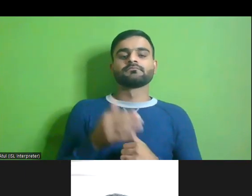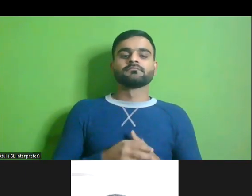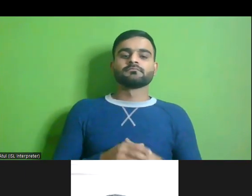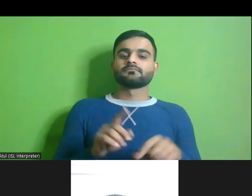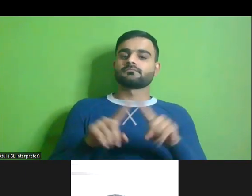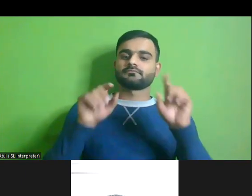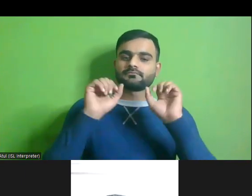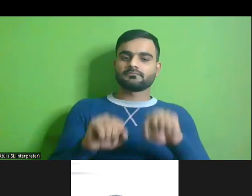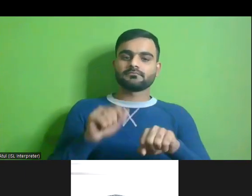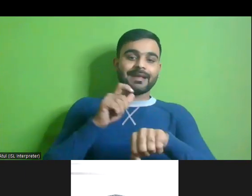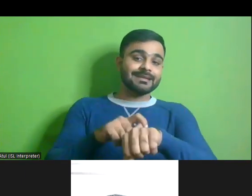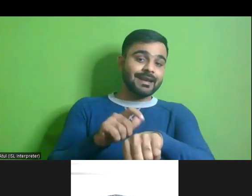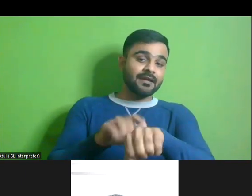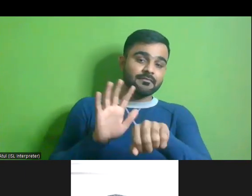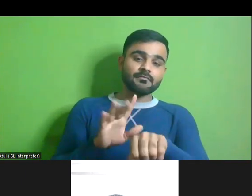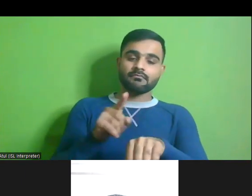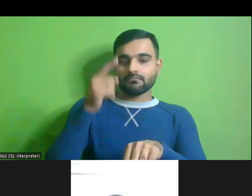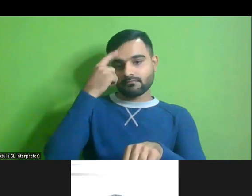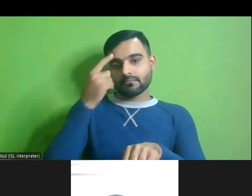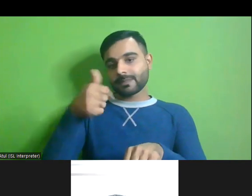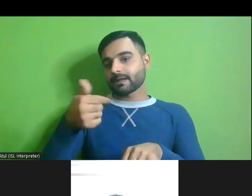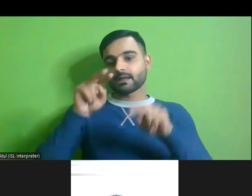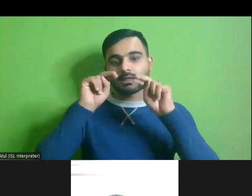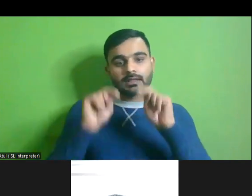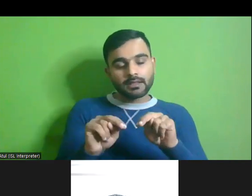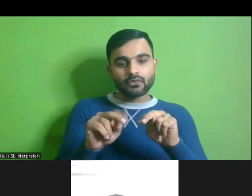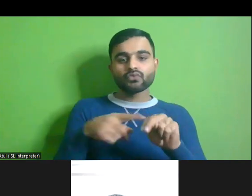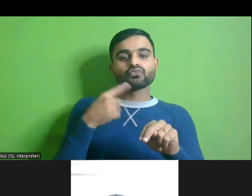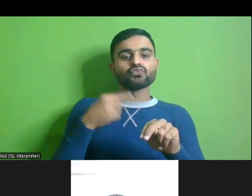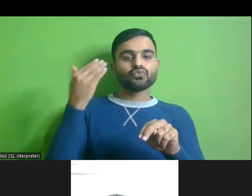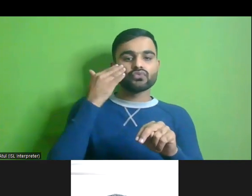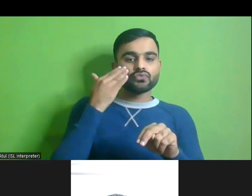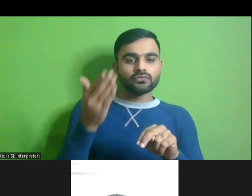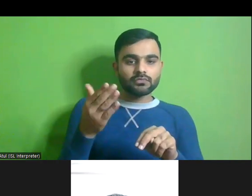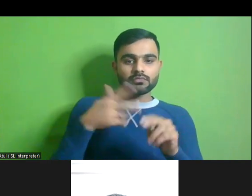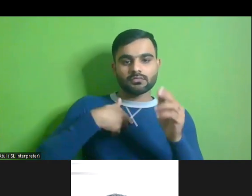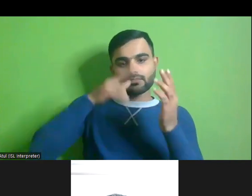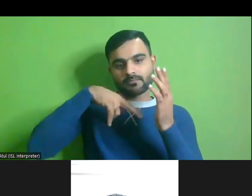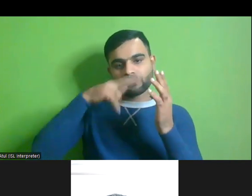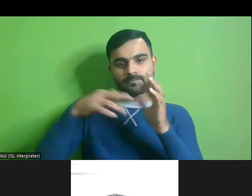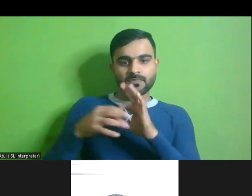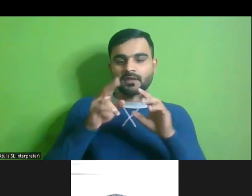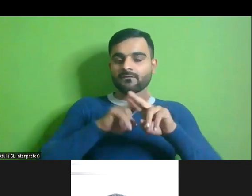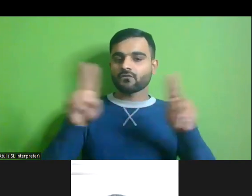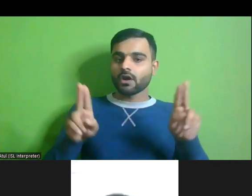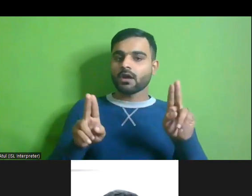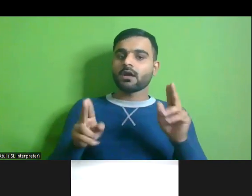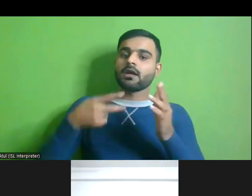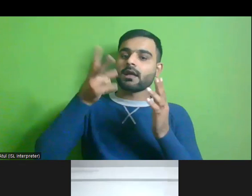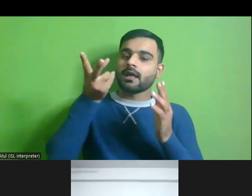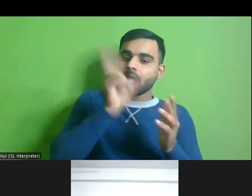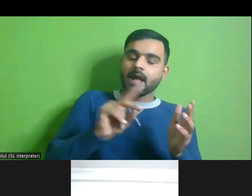But yeah, at the moment, I think that there is a need, as you will know from having read my book, for a complete radical